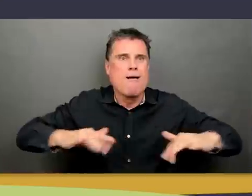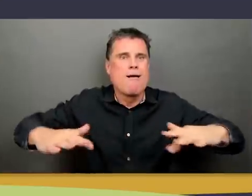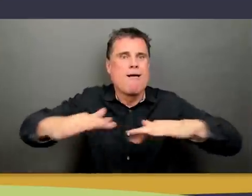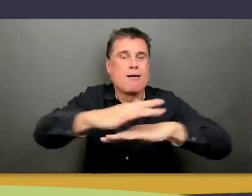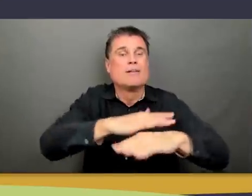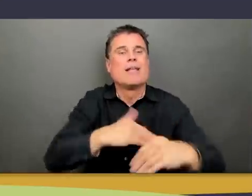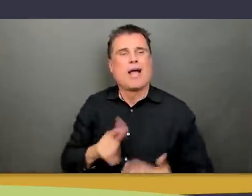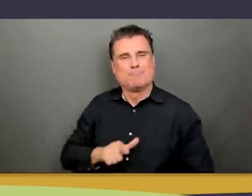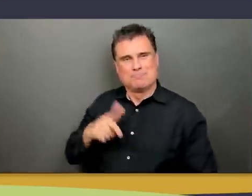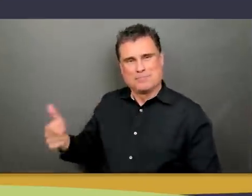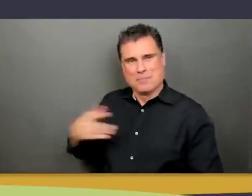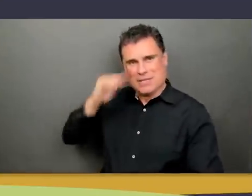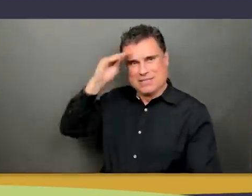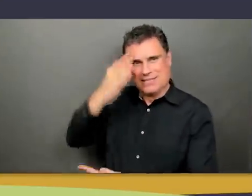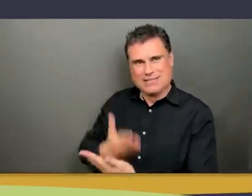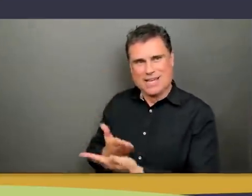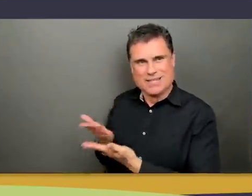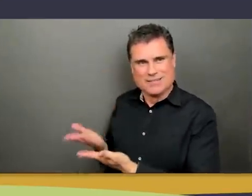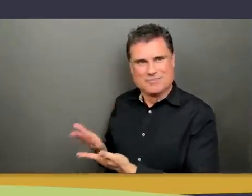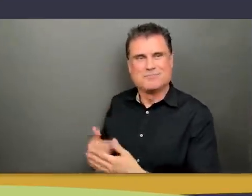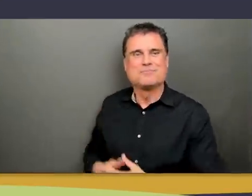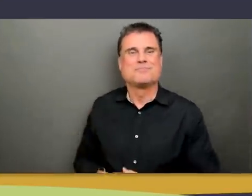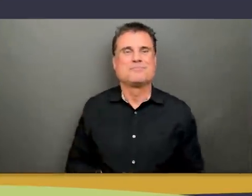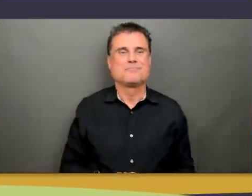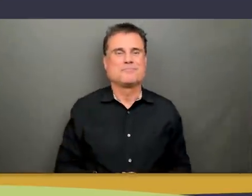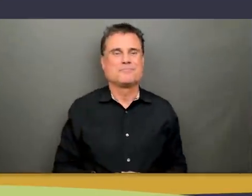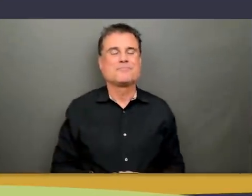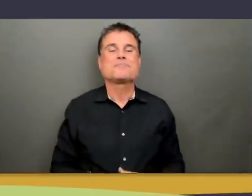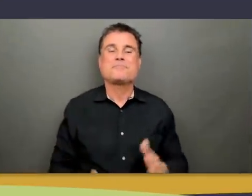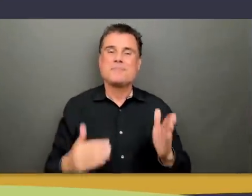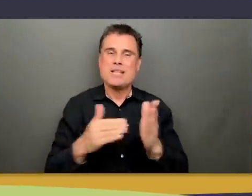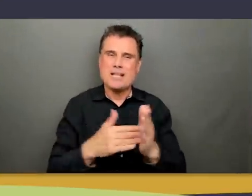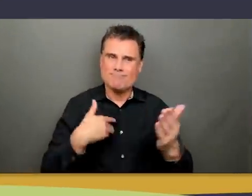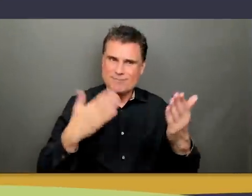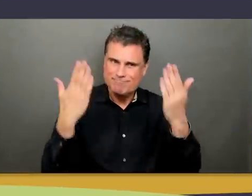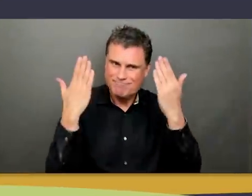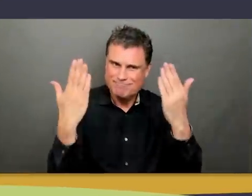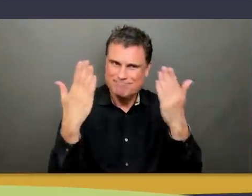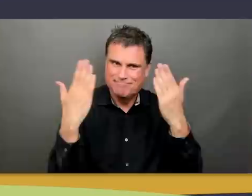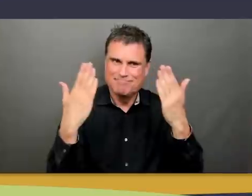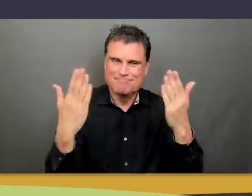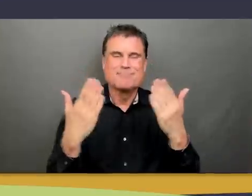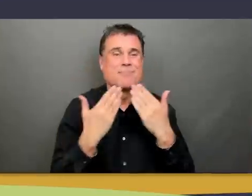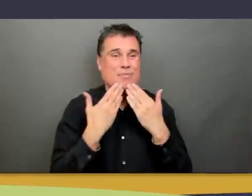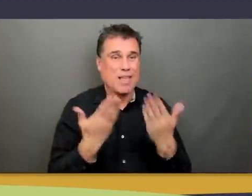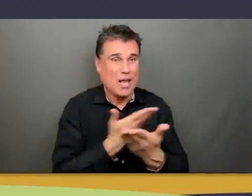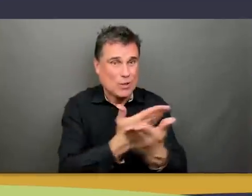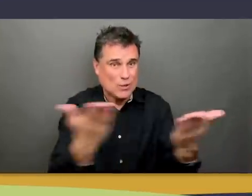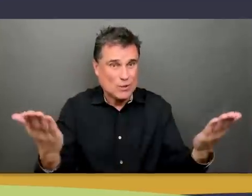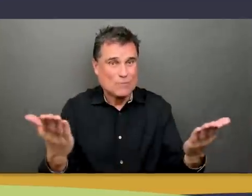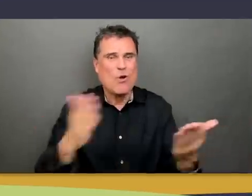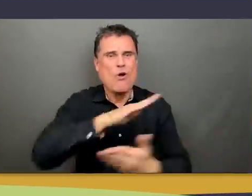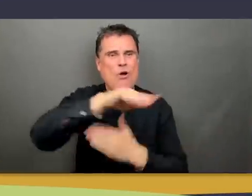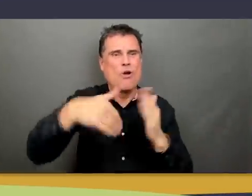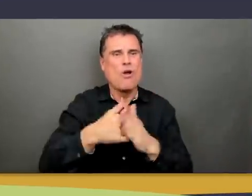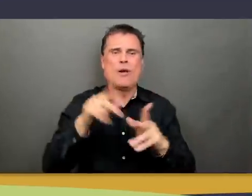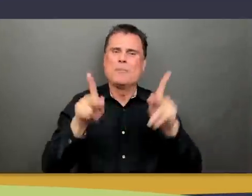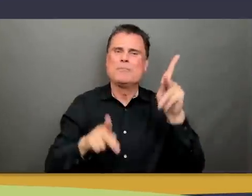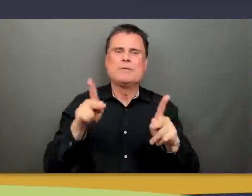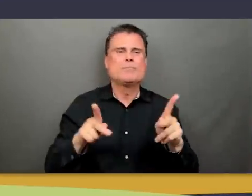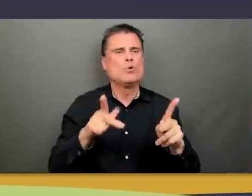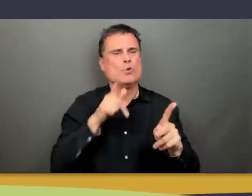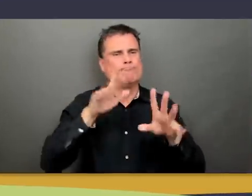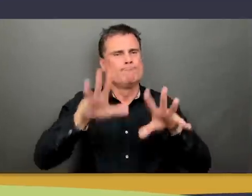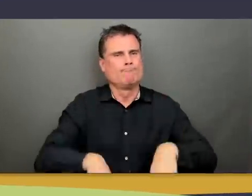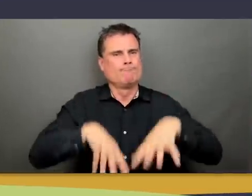I wanna hold my hands high to all the people that are doing the good work that they do. It's not work in their eyes. It's a passion that they have